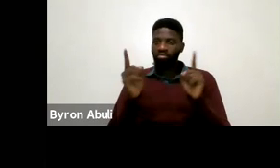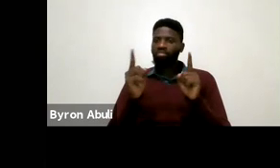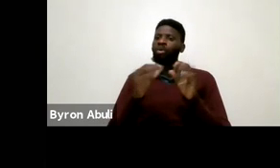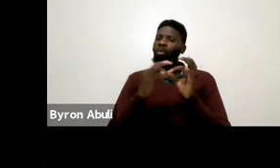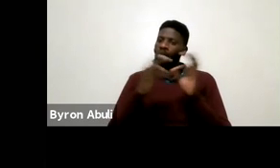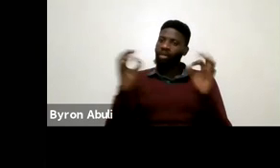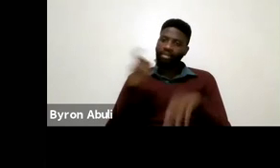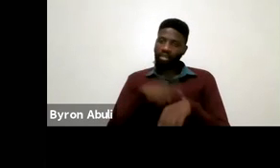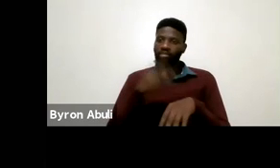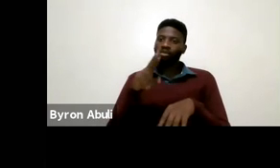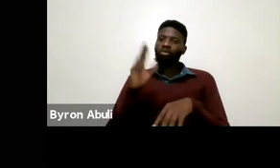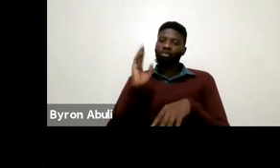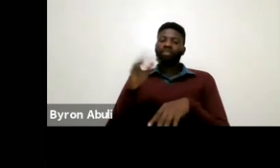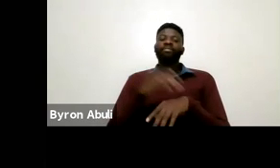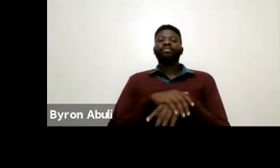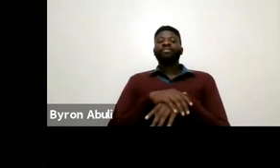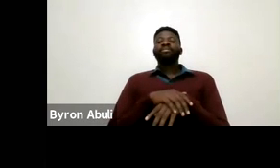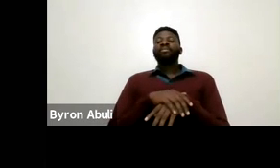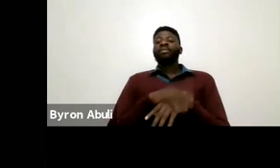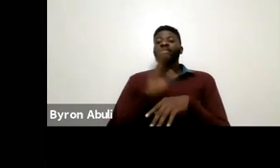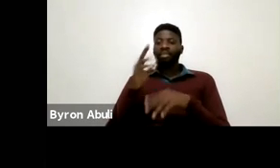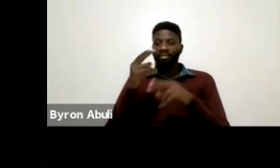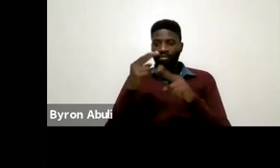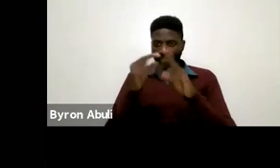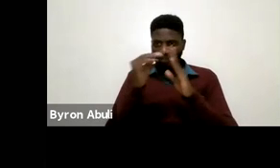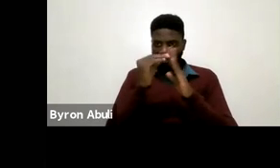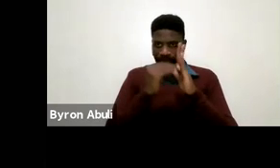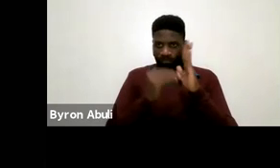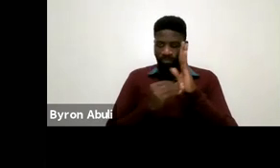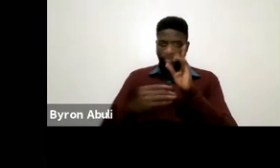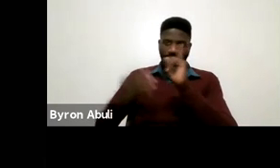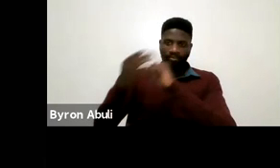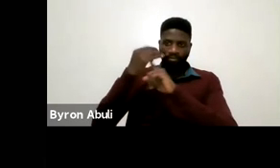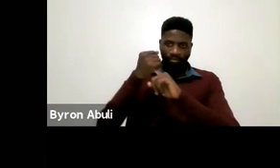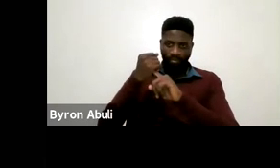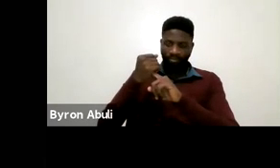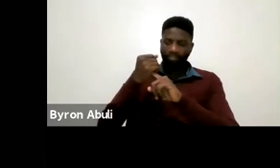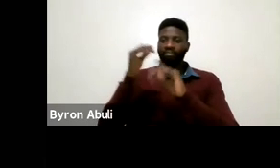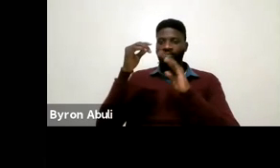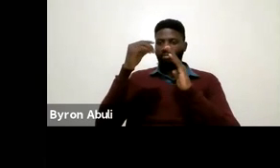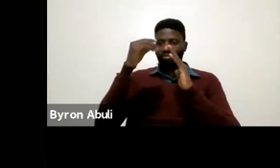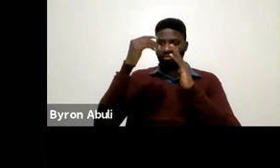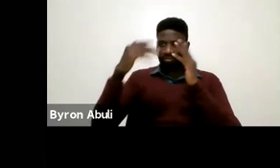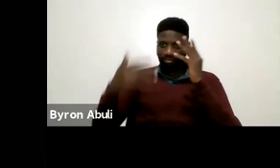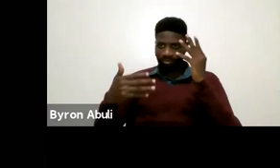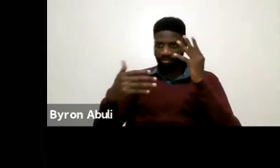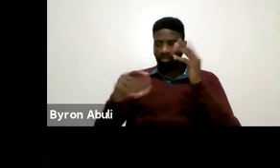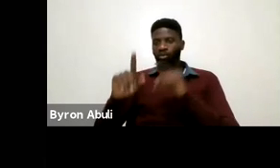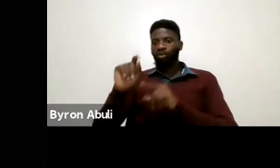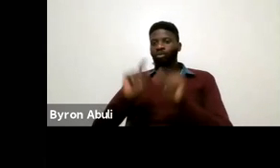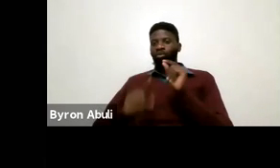From your list of accomplishments, you need to choose items that you think you most value. Remember I said